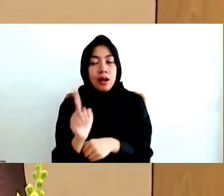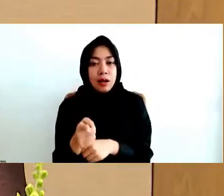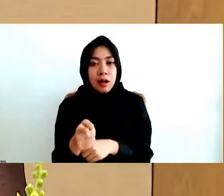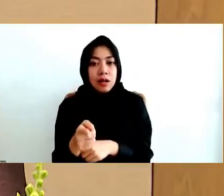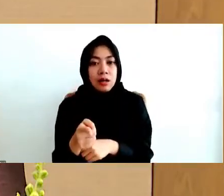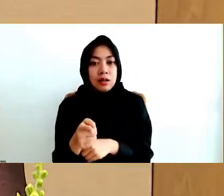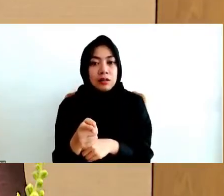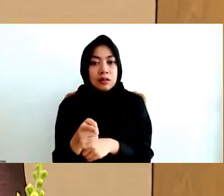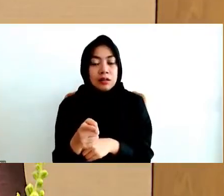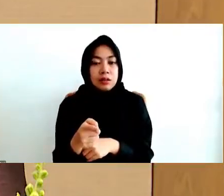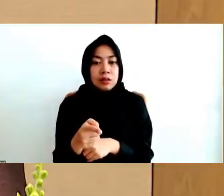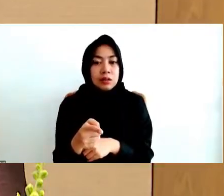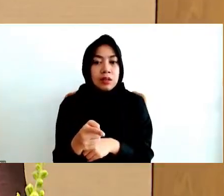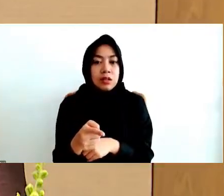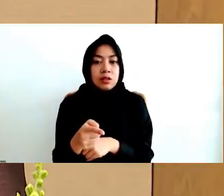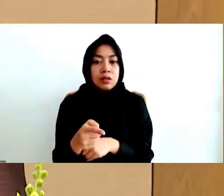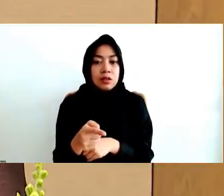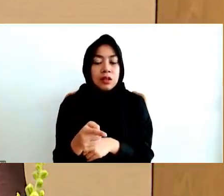pandemic is not just